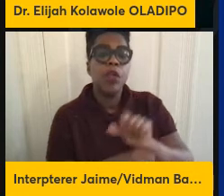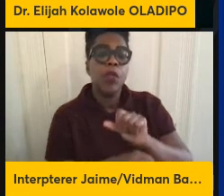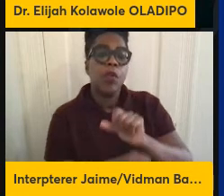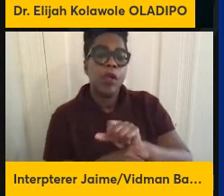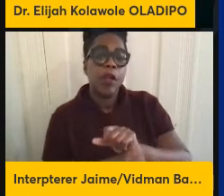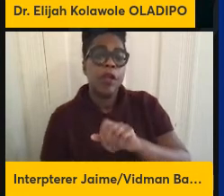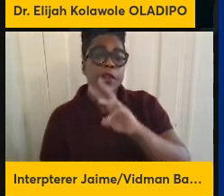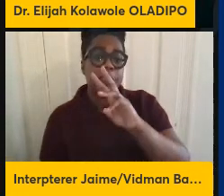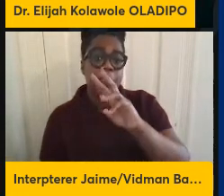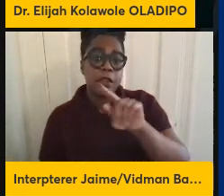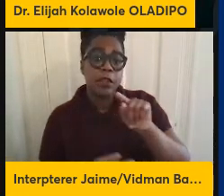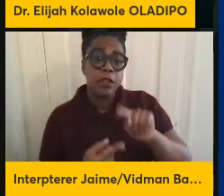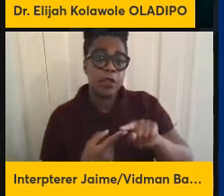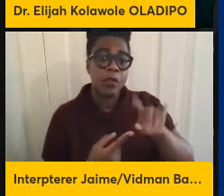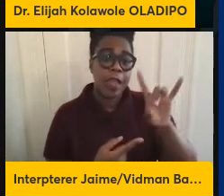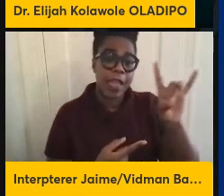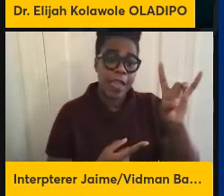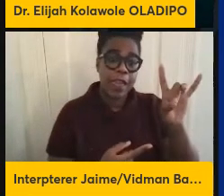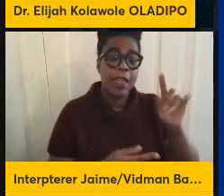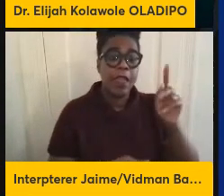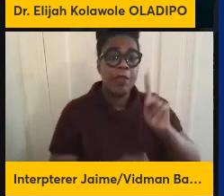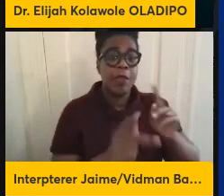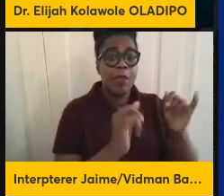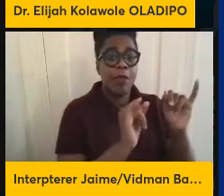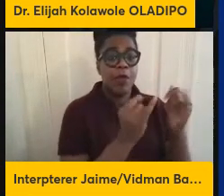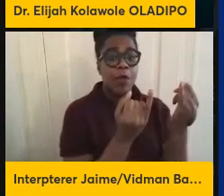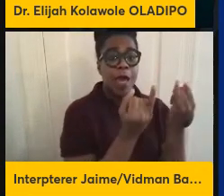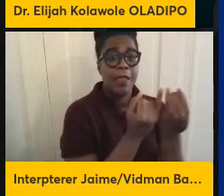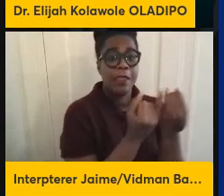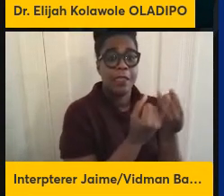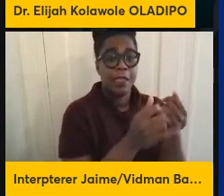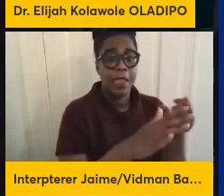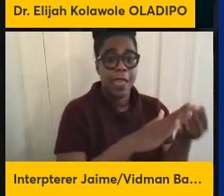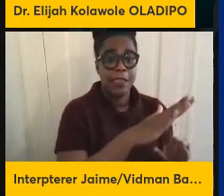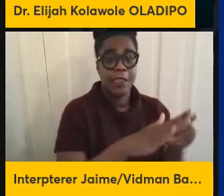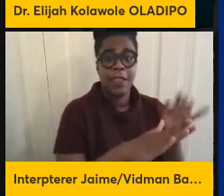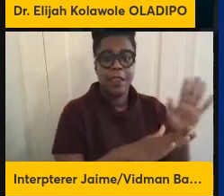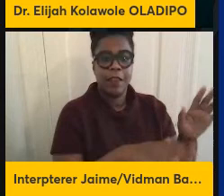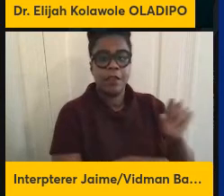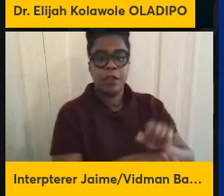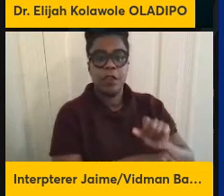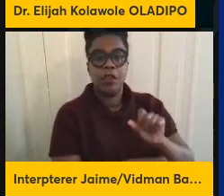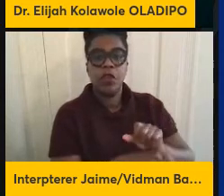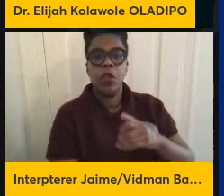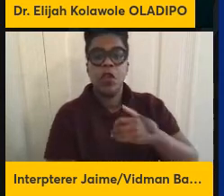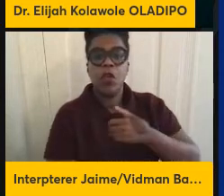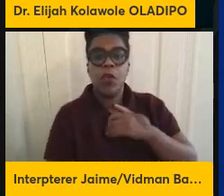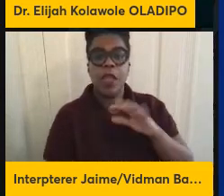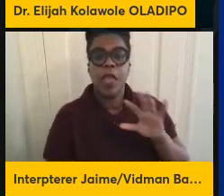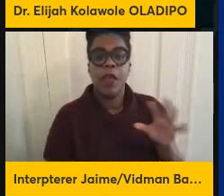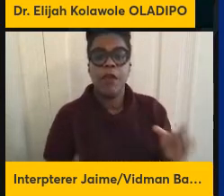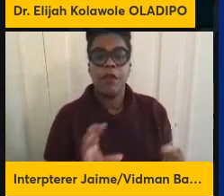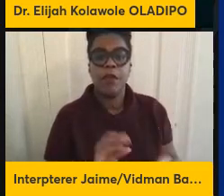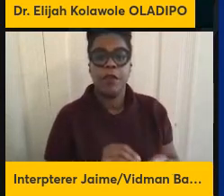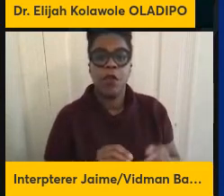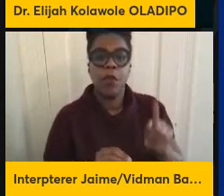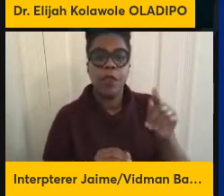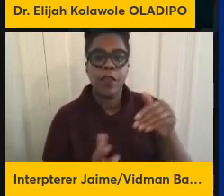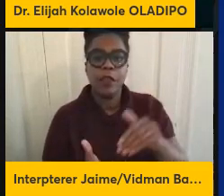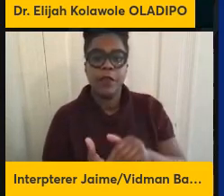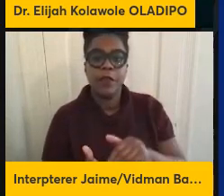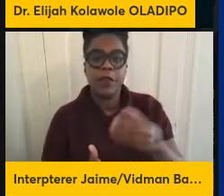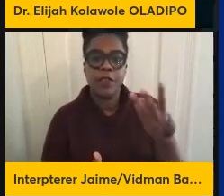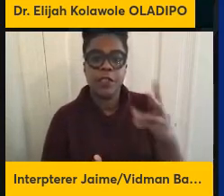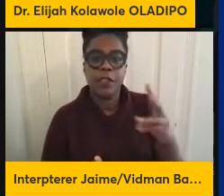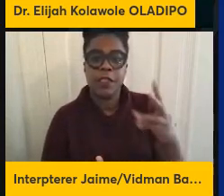these countries. And we're able to have about 1,416 B cells and 224 cytotoxic